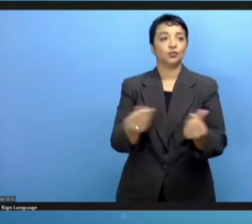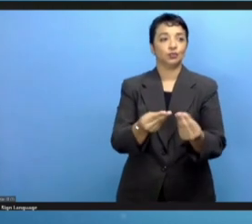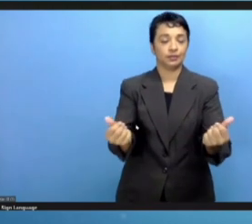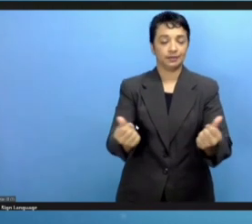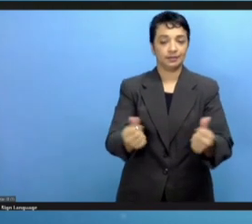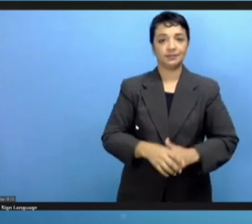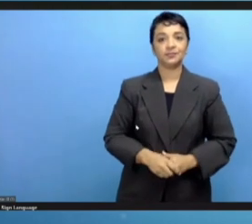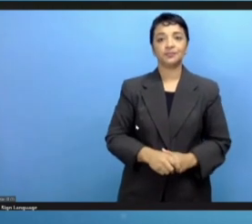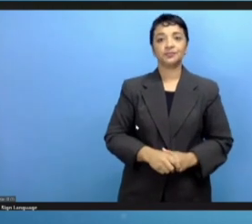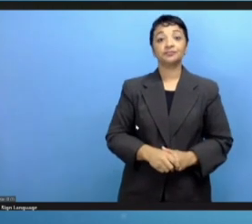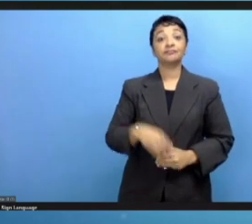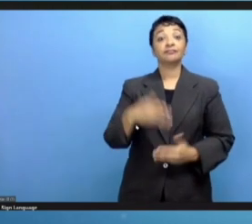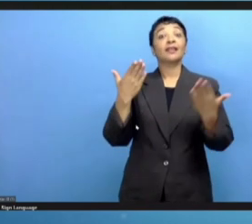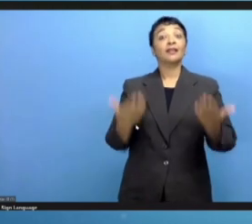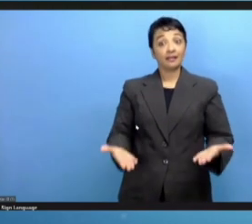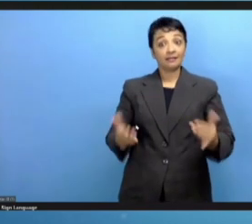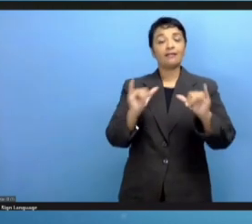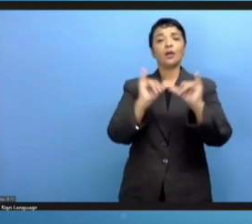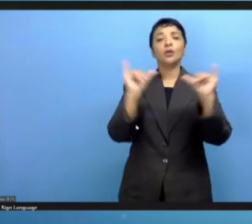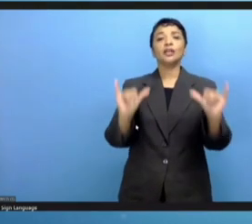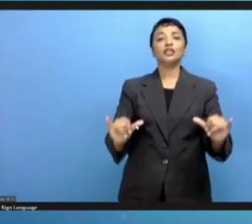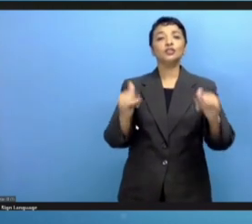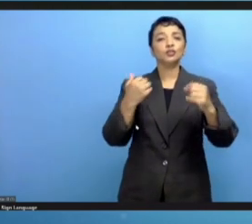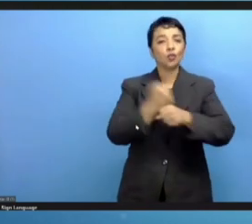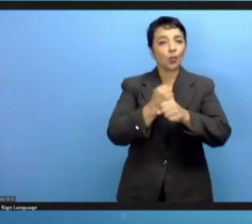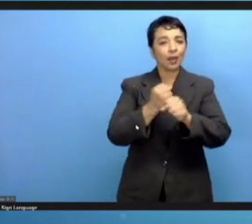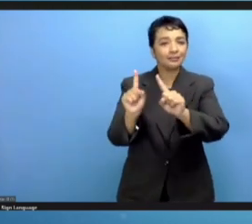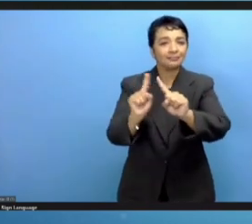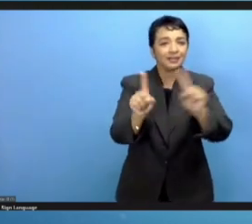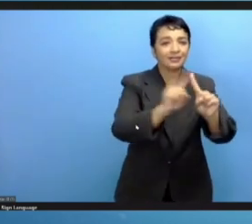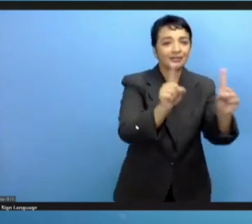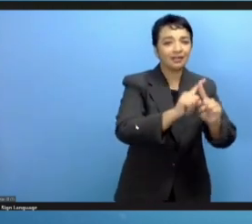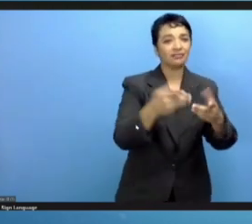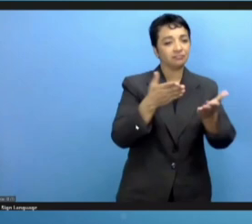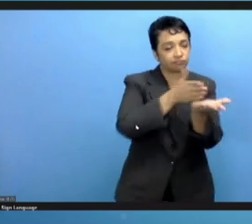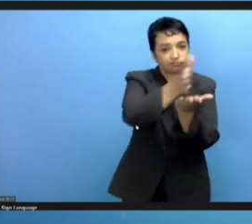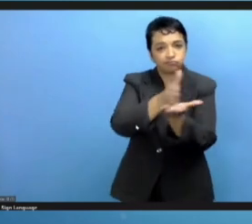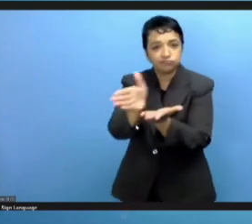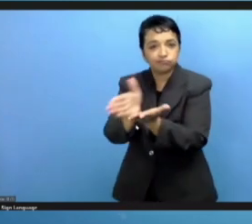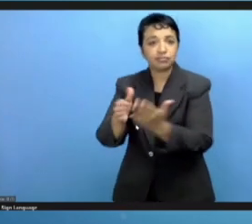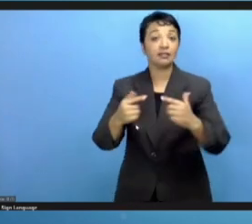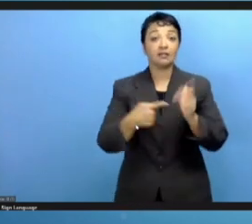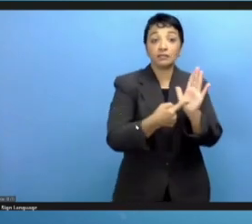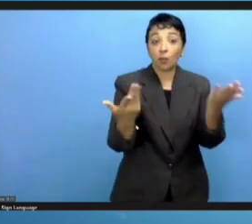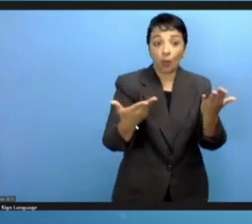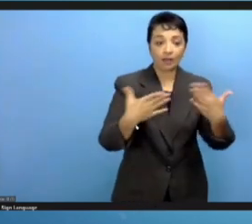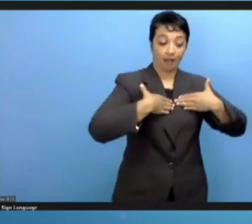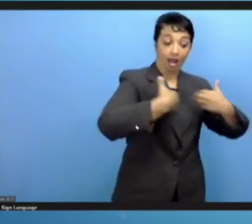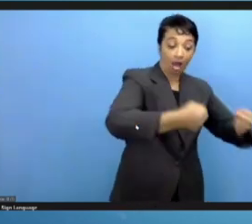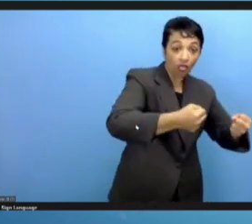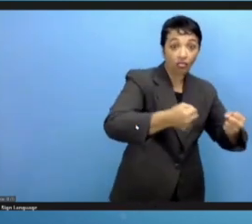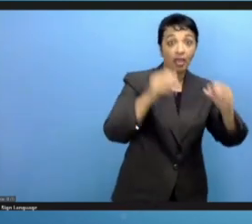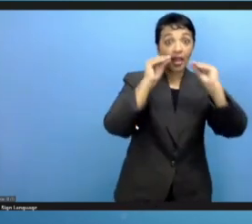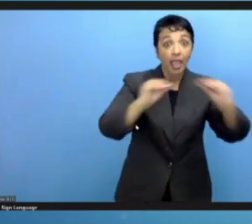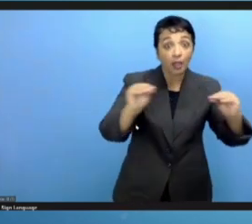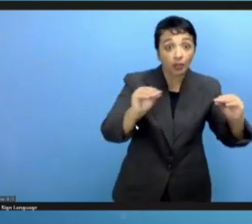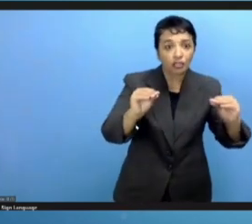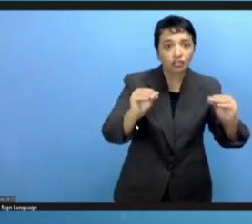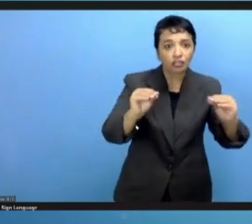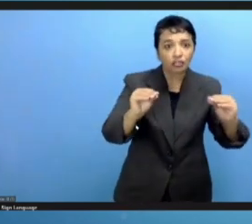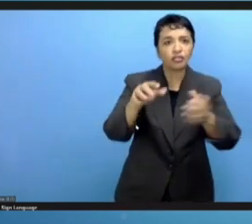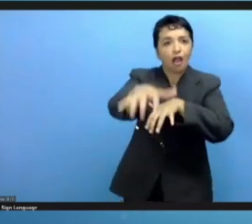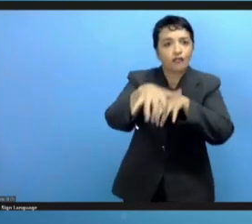currently working in various sectors, including health, education, agriculture, transport, as well